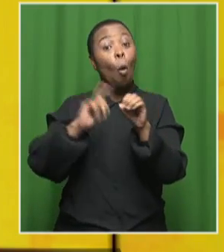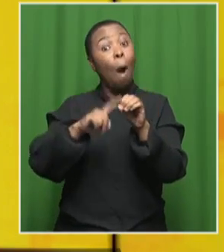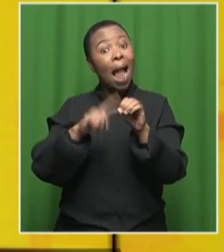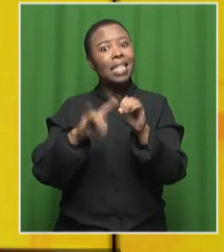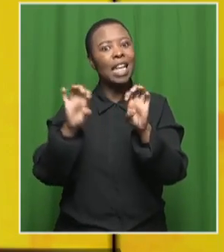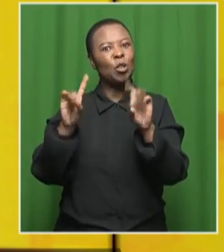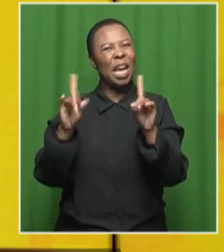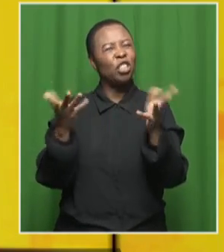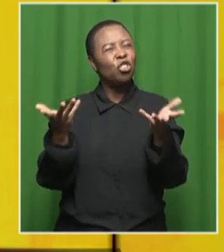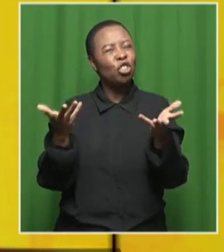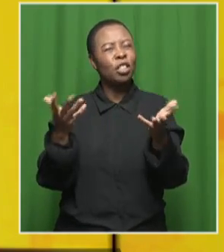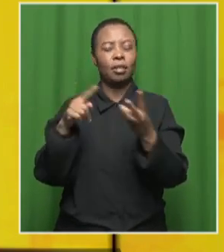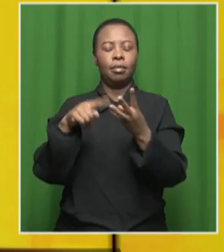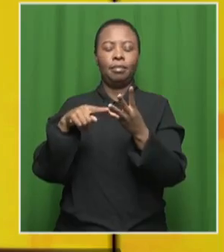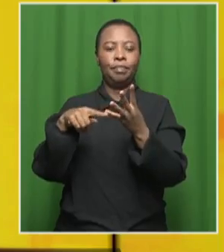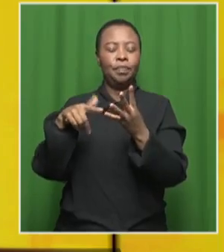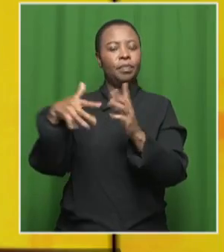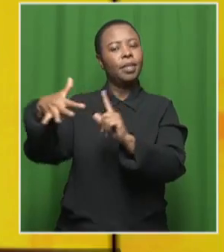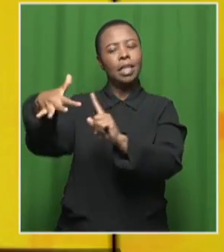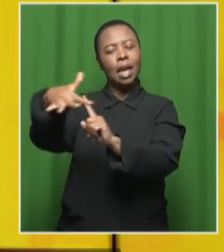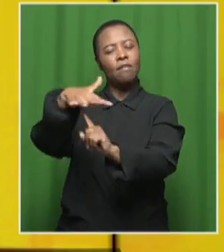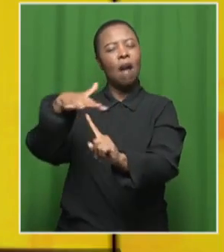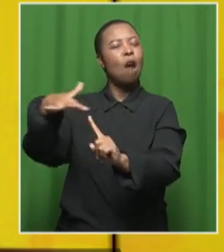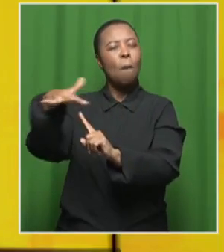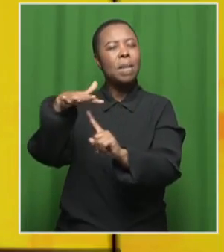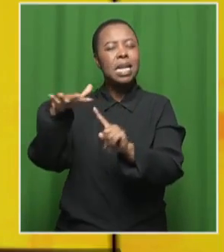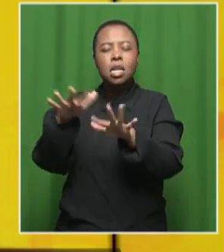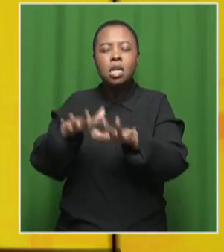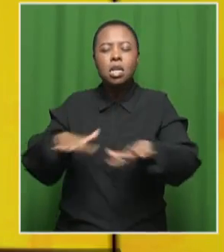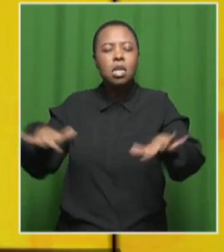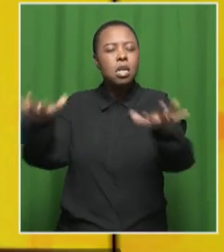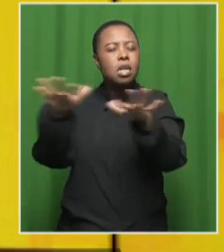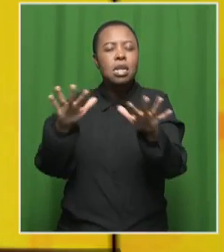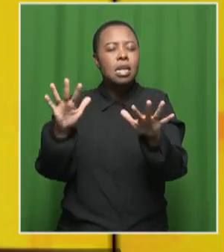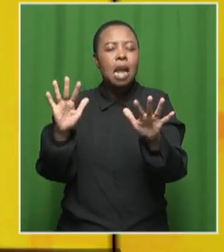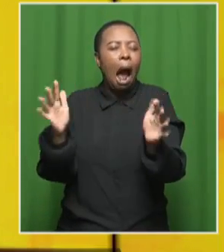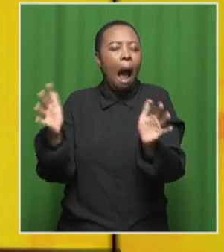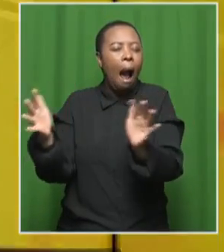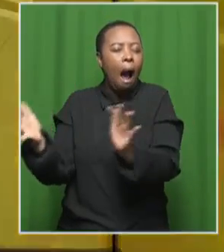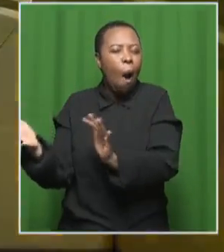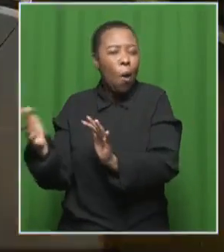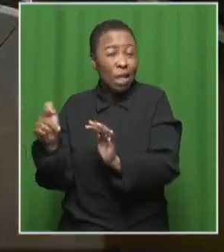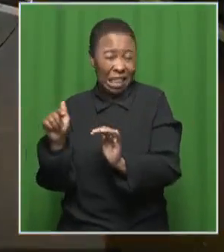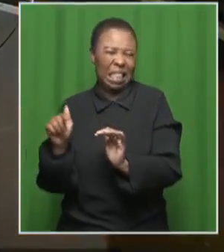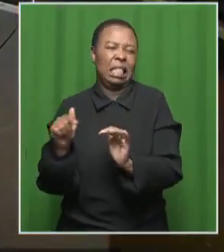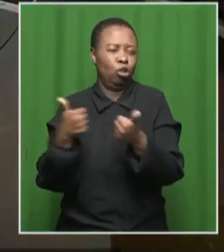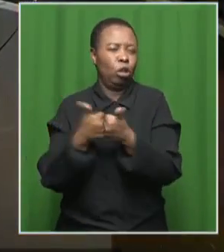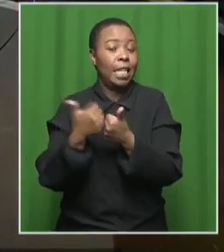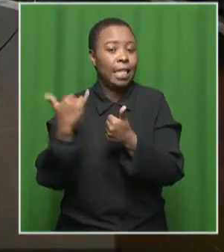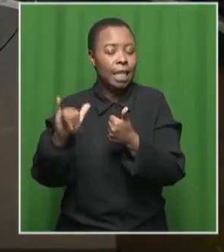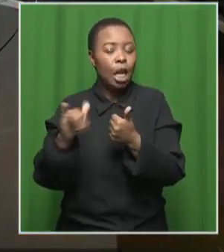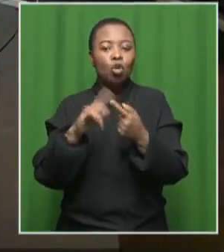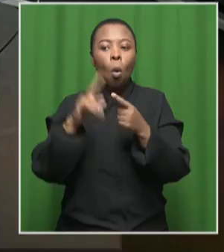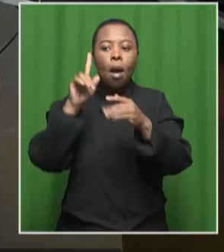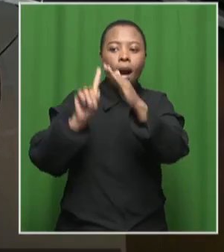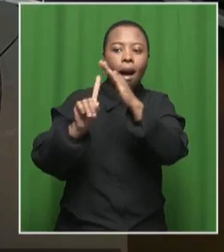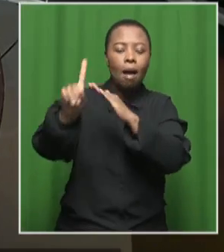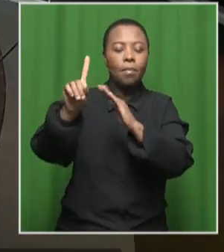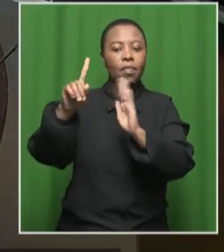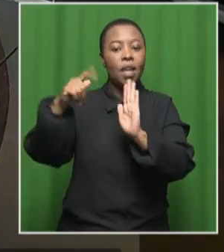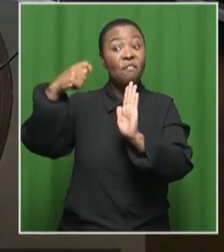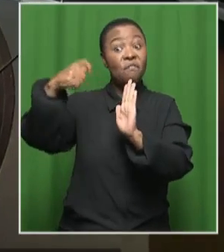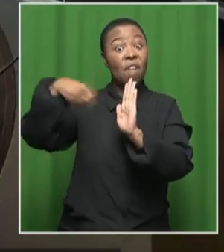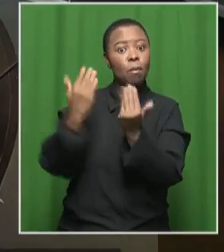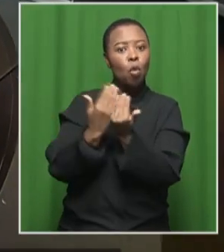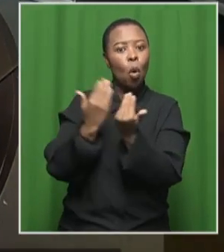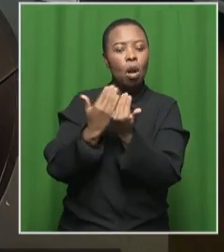and the conditions, you know, of the environment that they're in. And, you know, when students go to film school, they have to work so